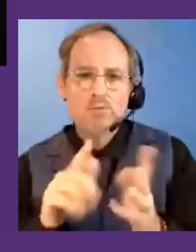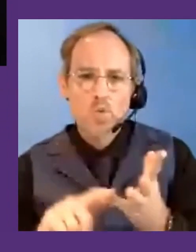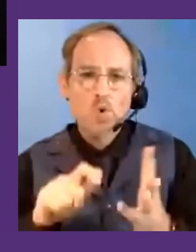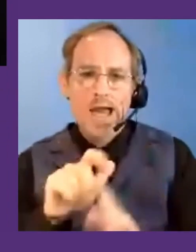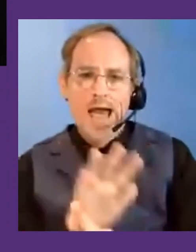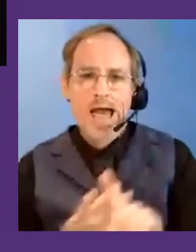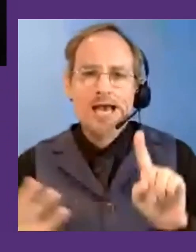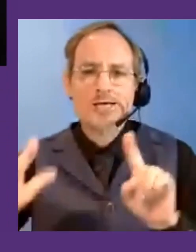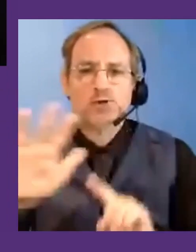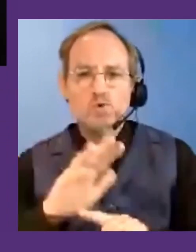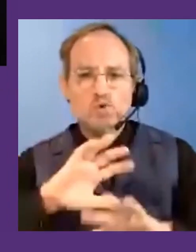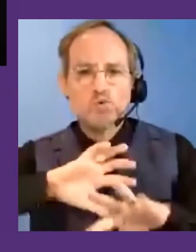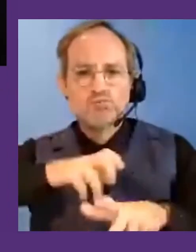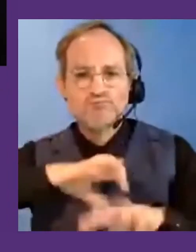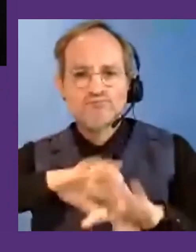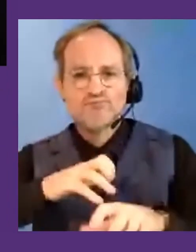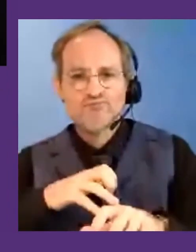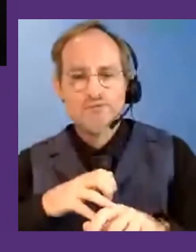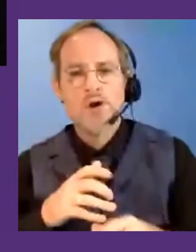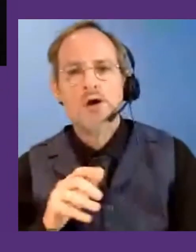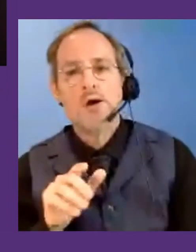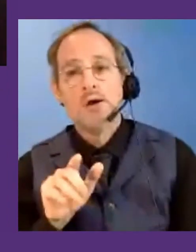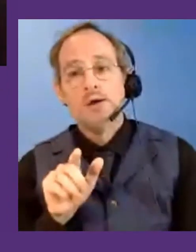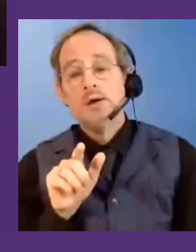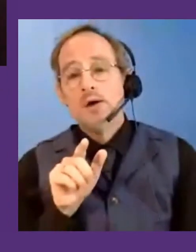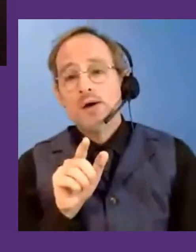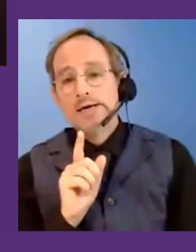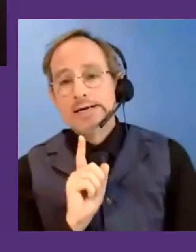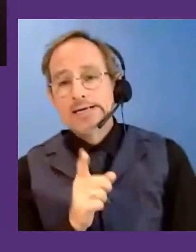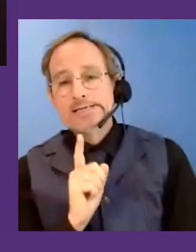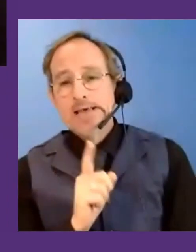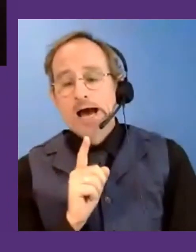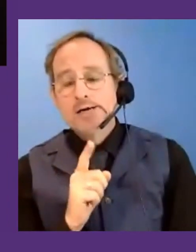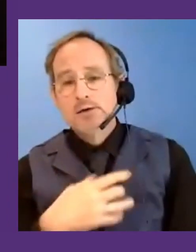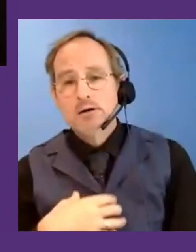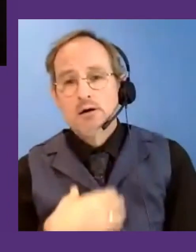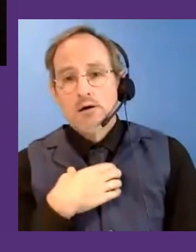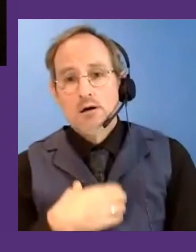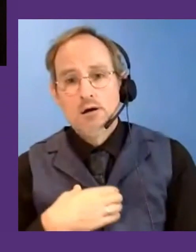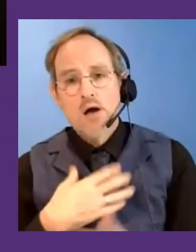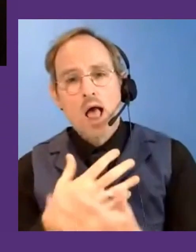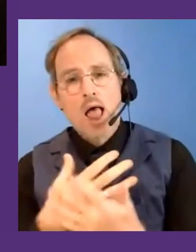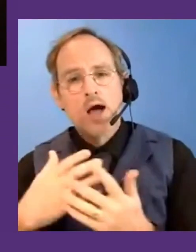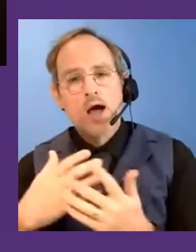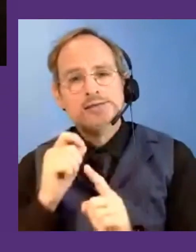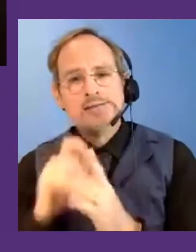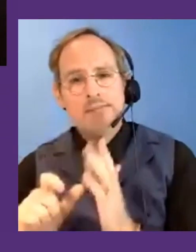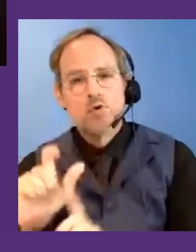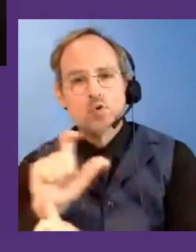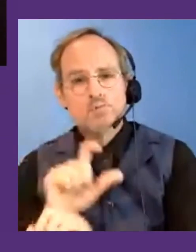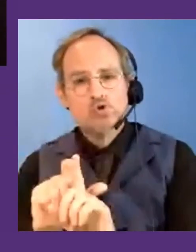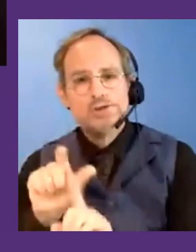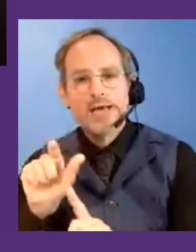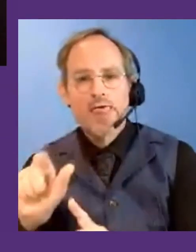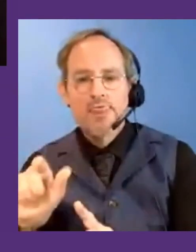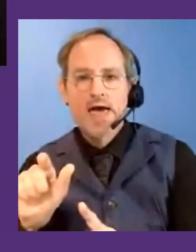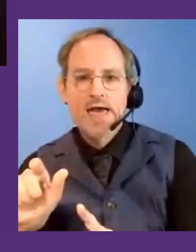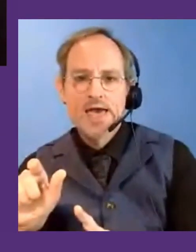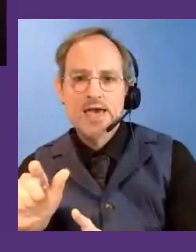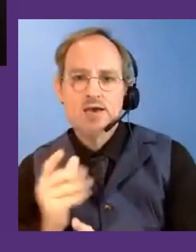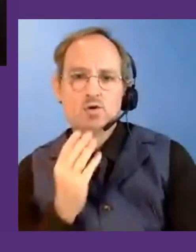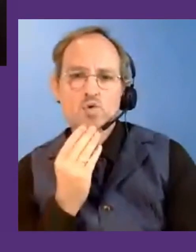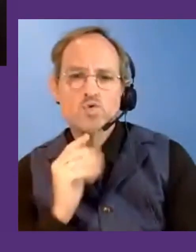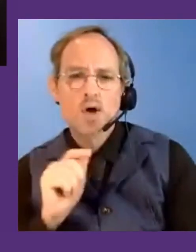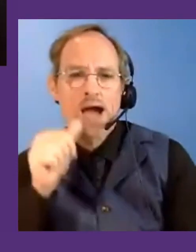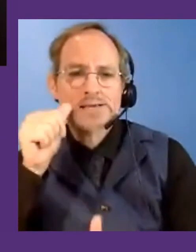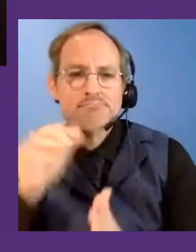it's incredible, because a lot of the times in the disabled community, people are used to non-disabled people talking on their